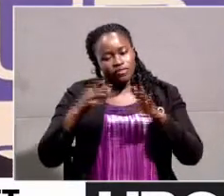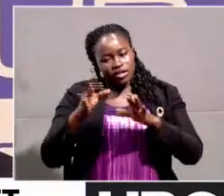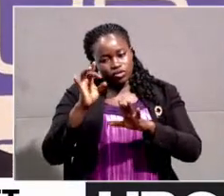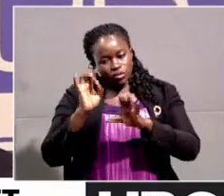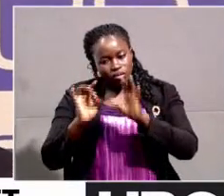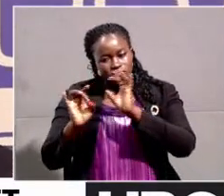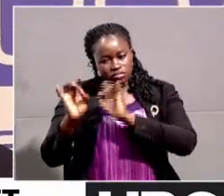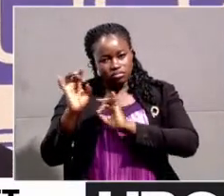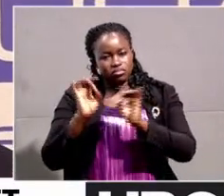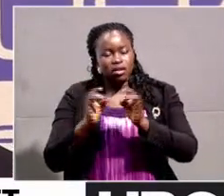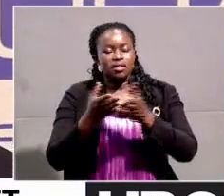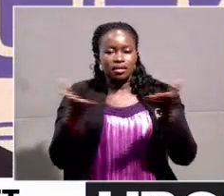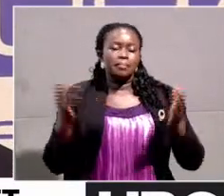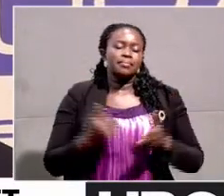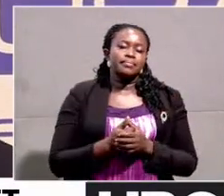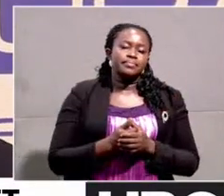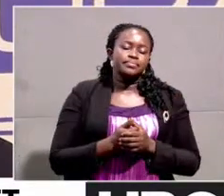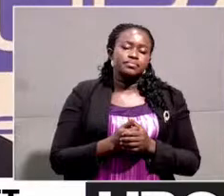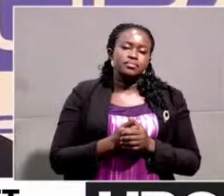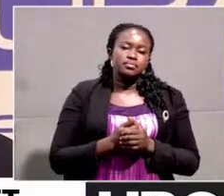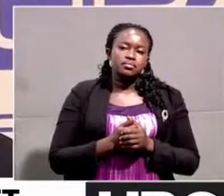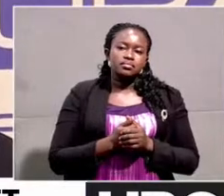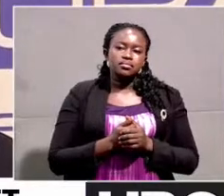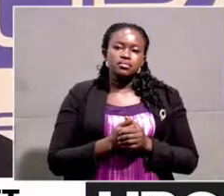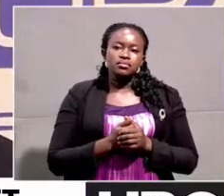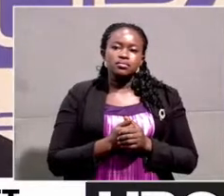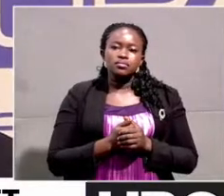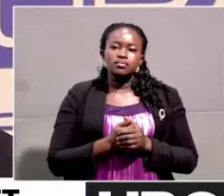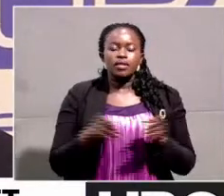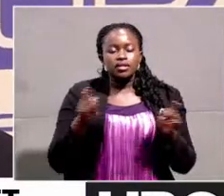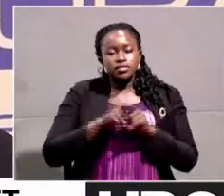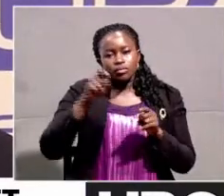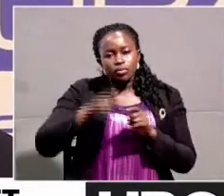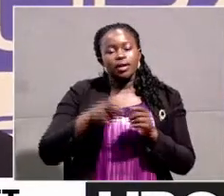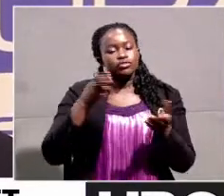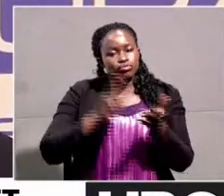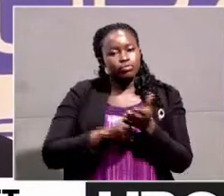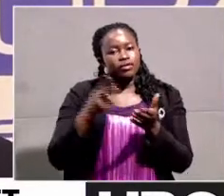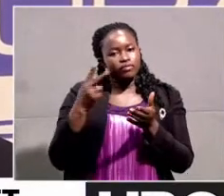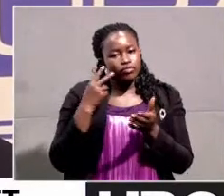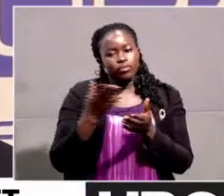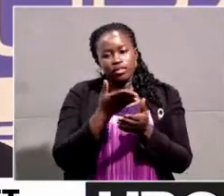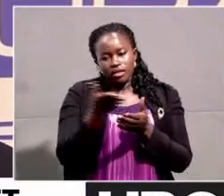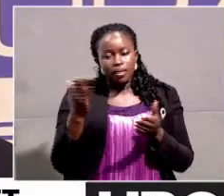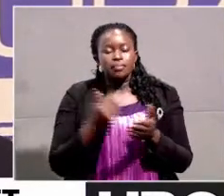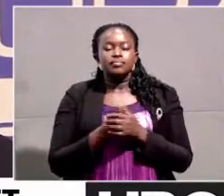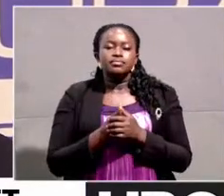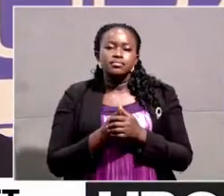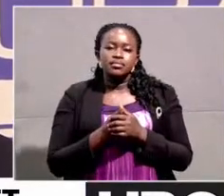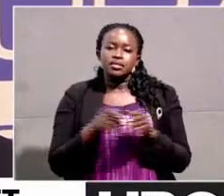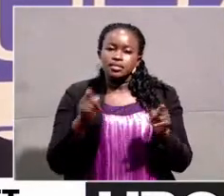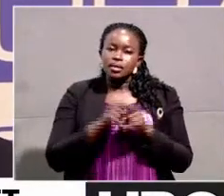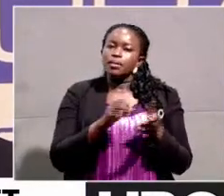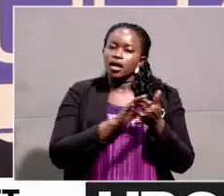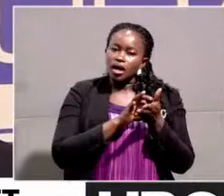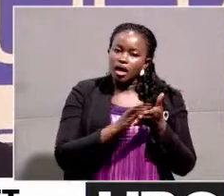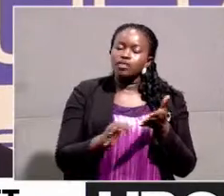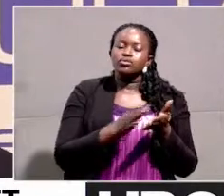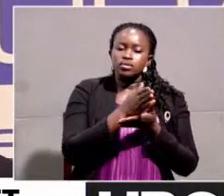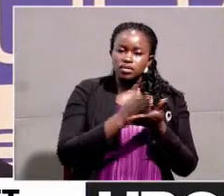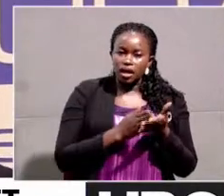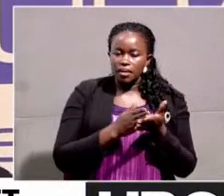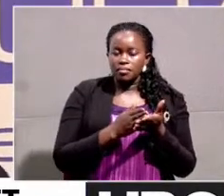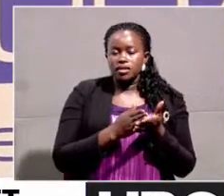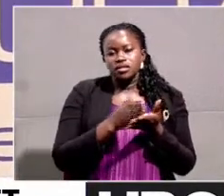them. We are going to review them, cancel some of them, which are